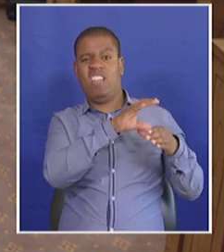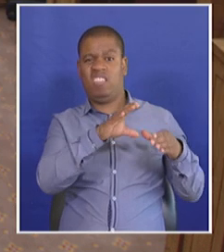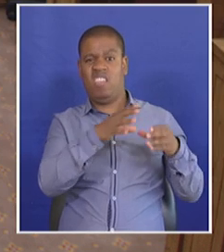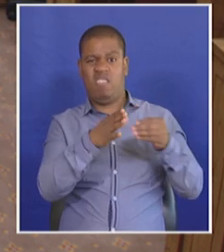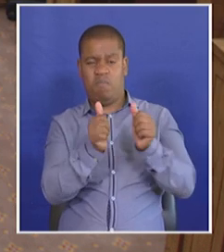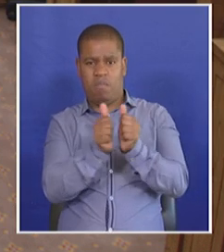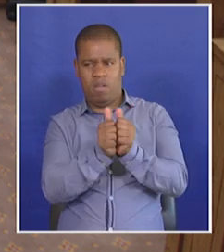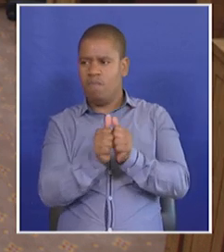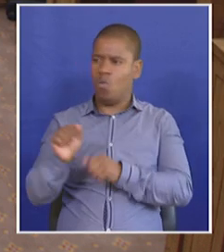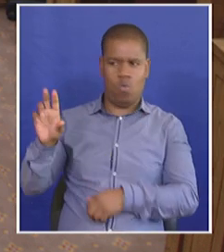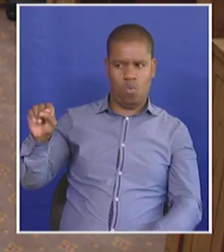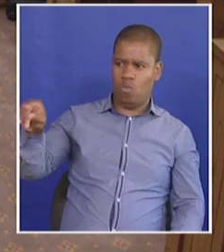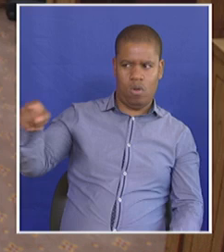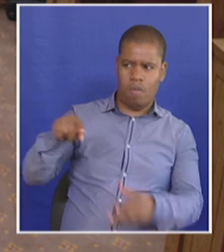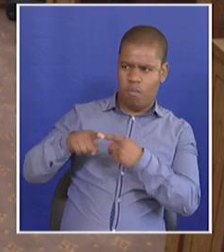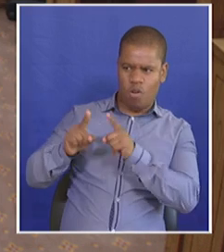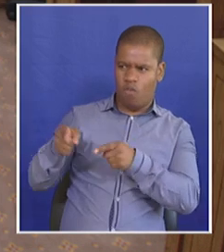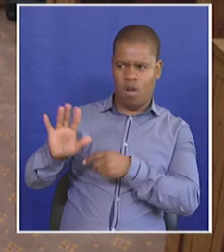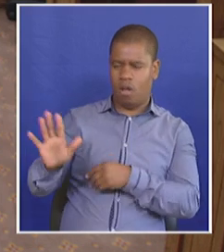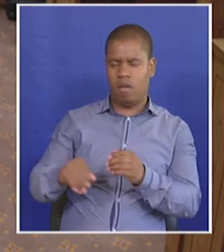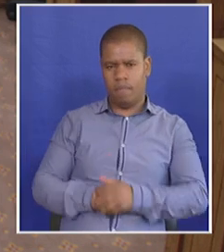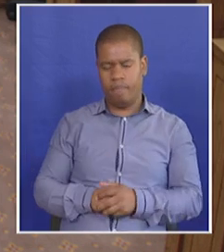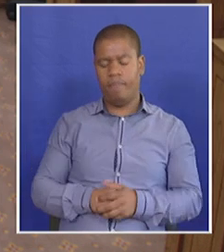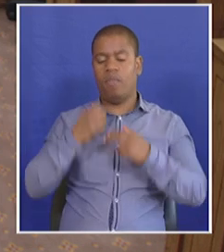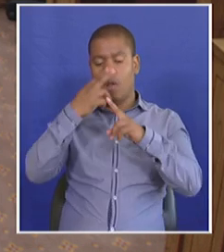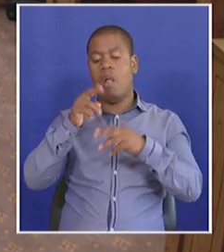That's not a point of order. Honorable Mokhosi.